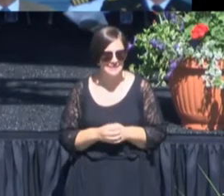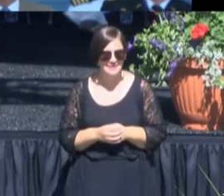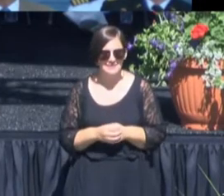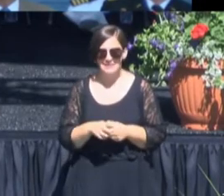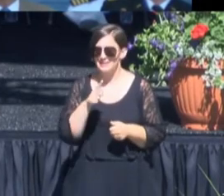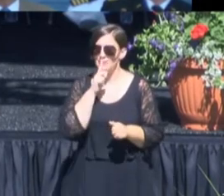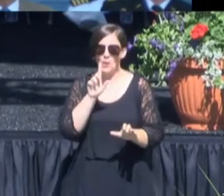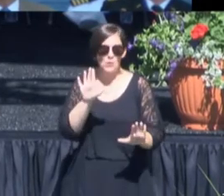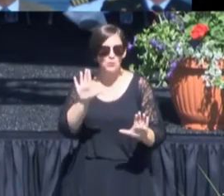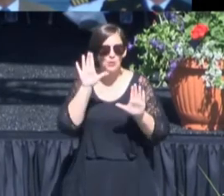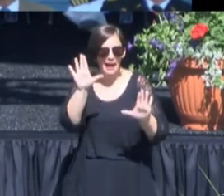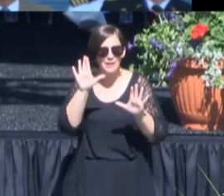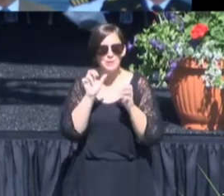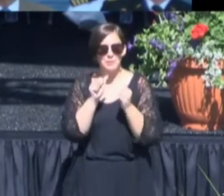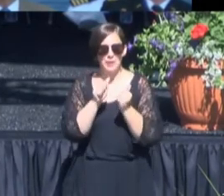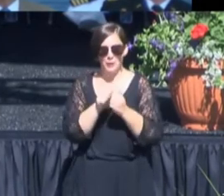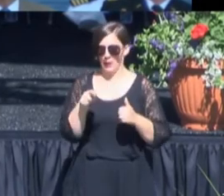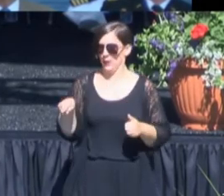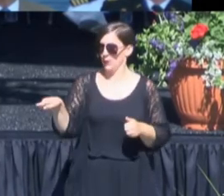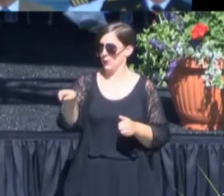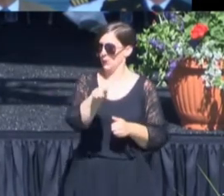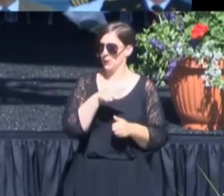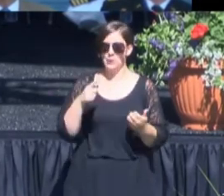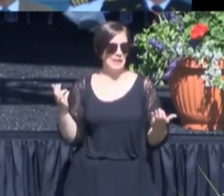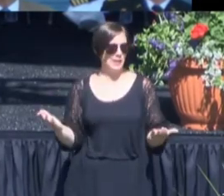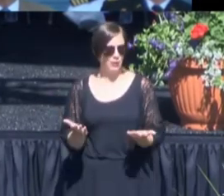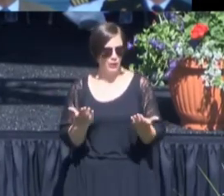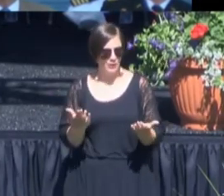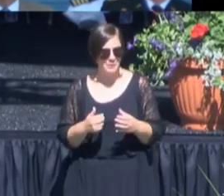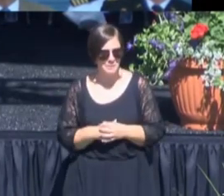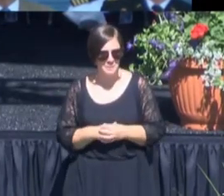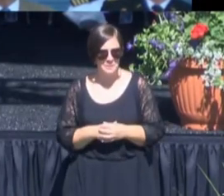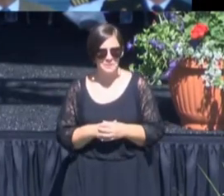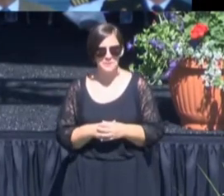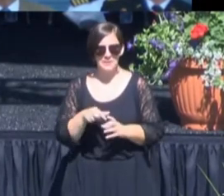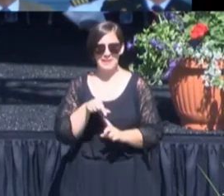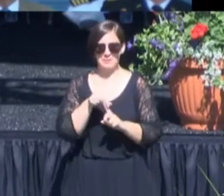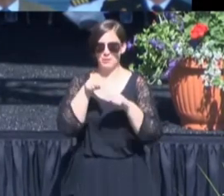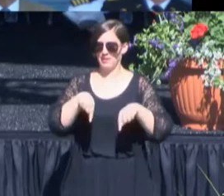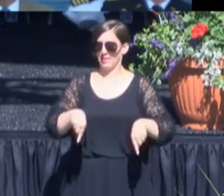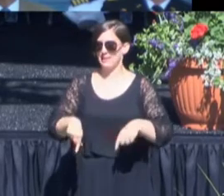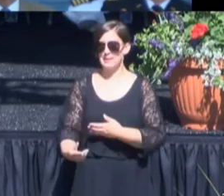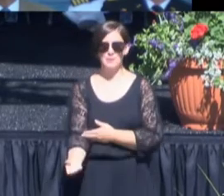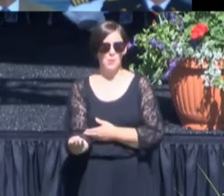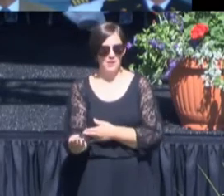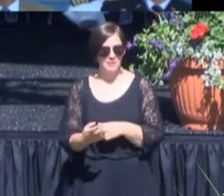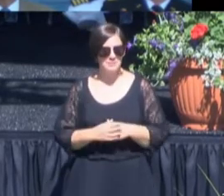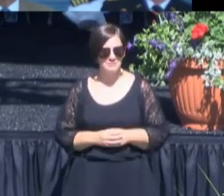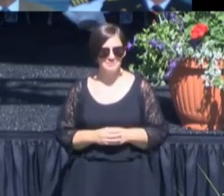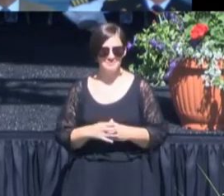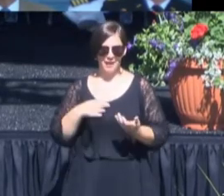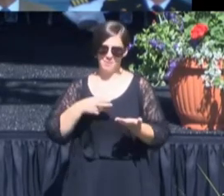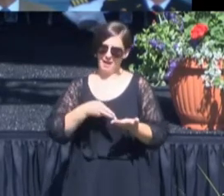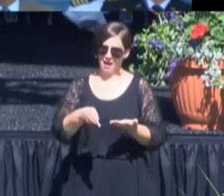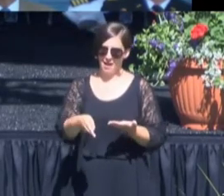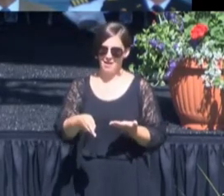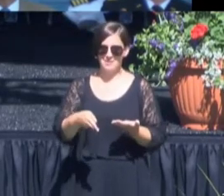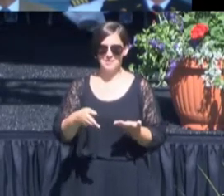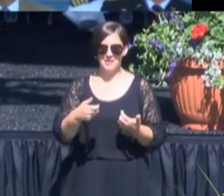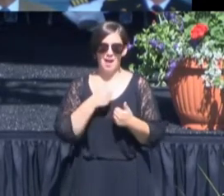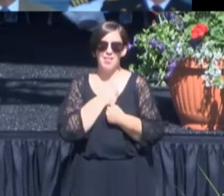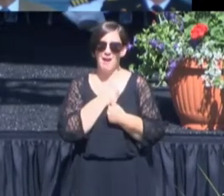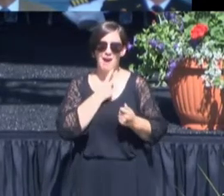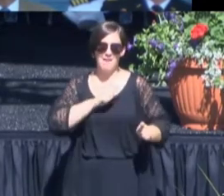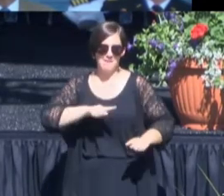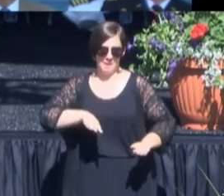so great to be with you here this morning, especially this morning. I'll be honest, I love coming